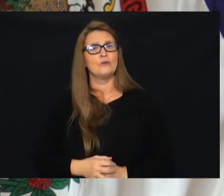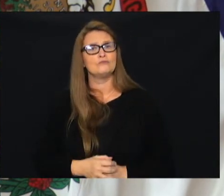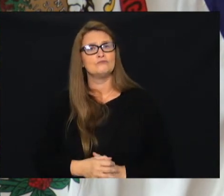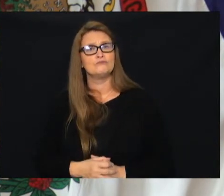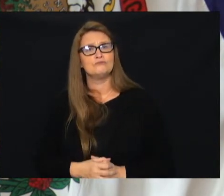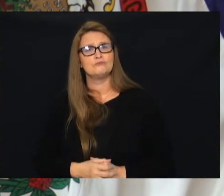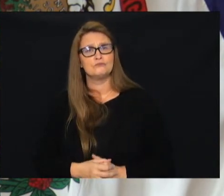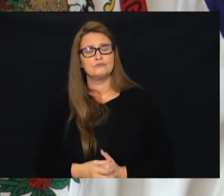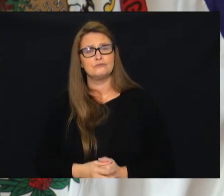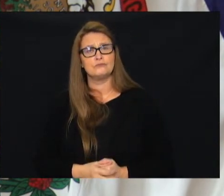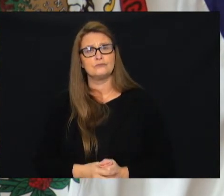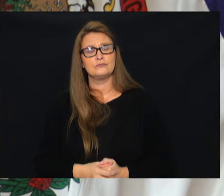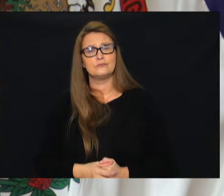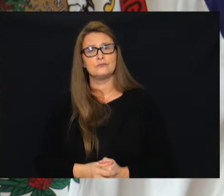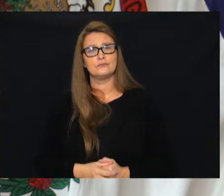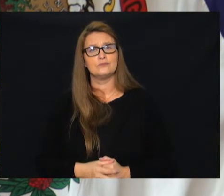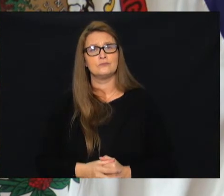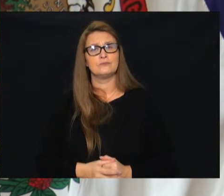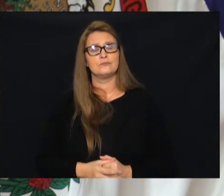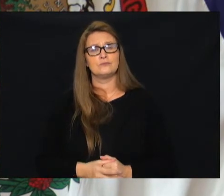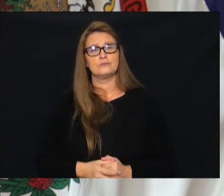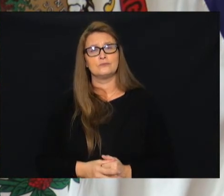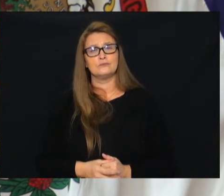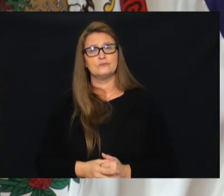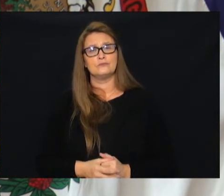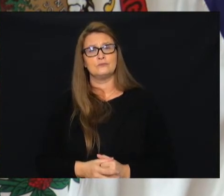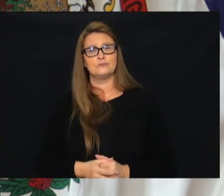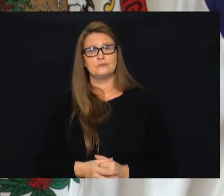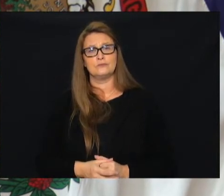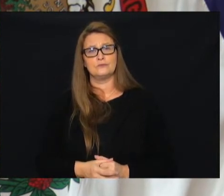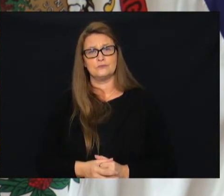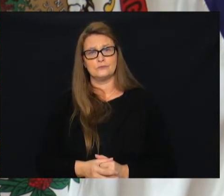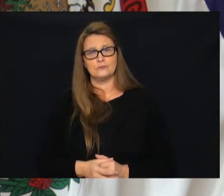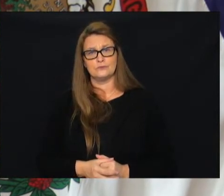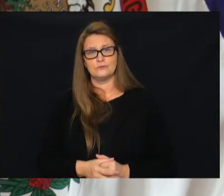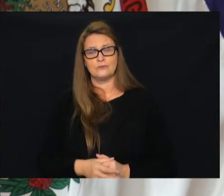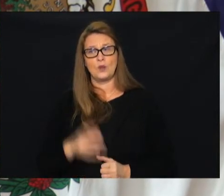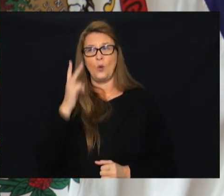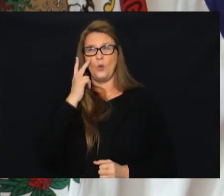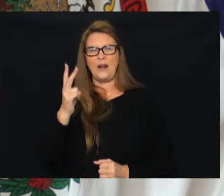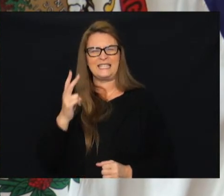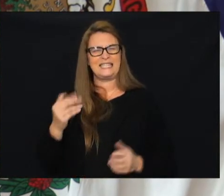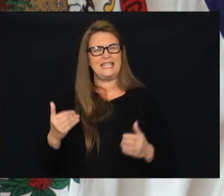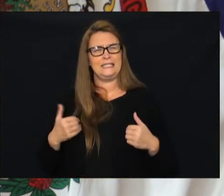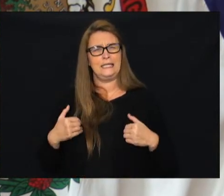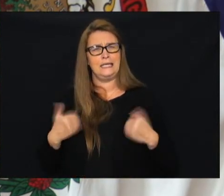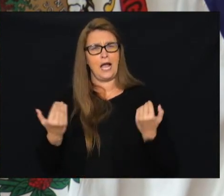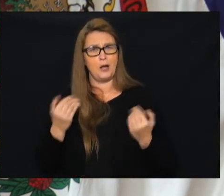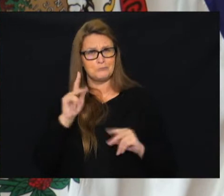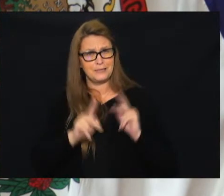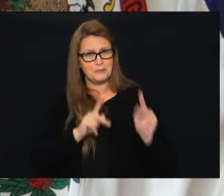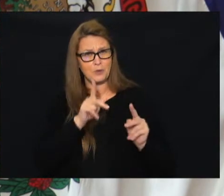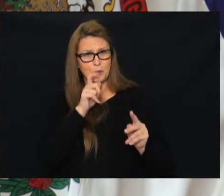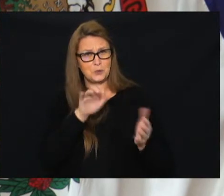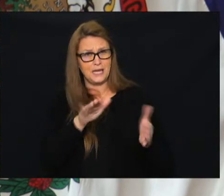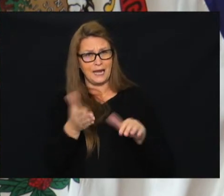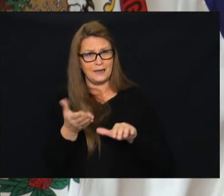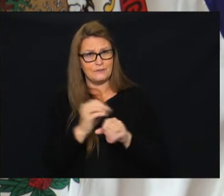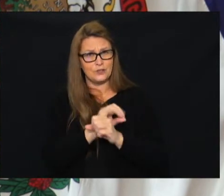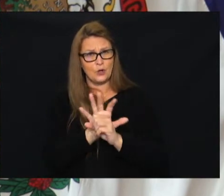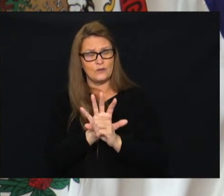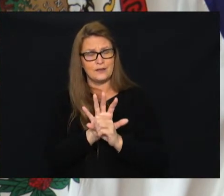when every time that I see one pop up that's you know, younger person, the first thing that comes through my mind